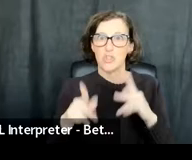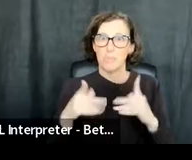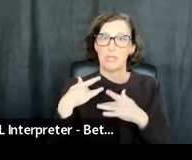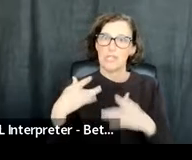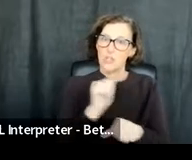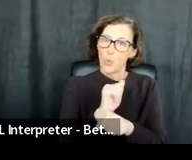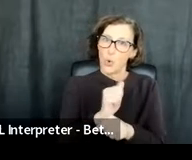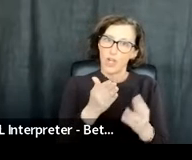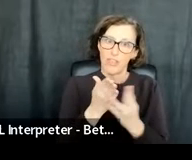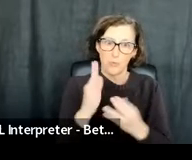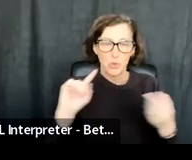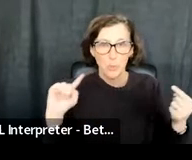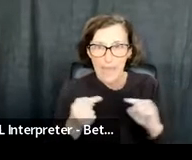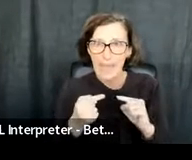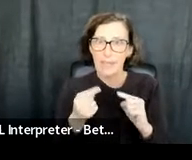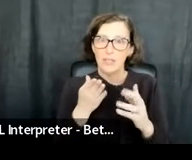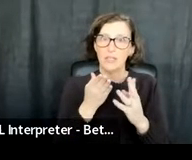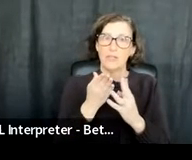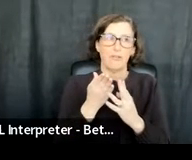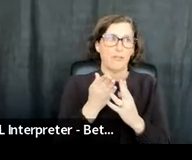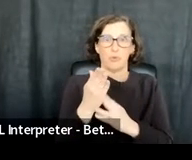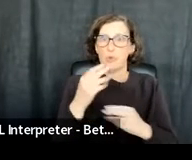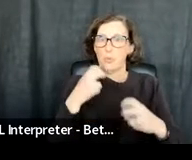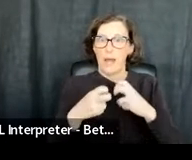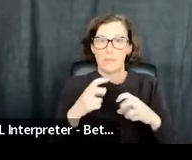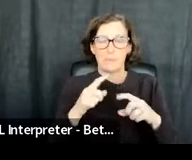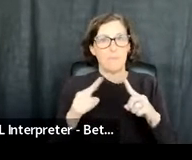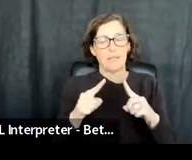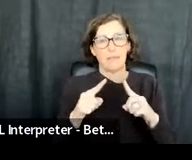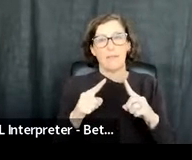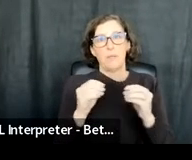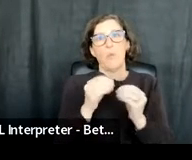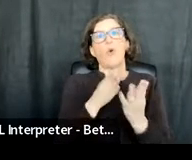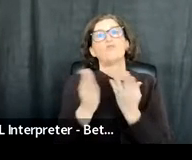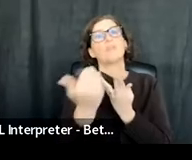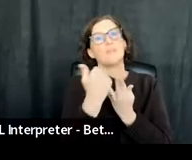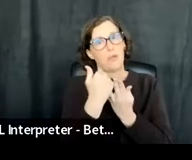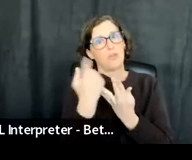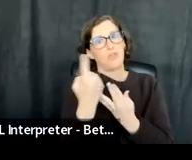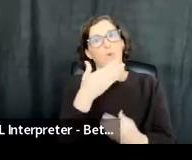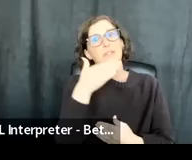they don't want to disclose, but being more transparent is always best.